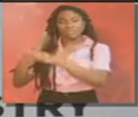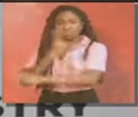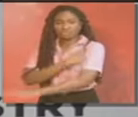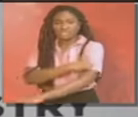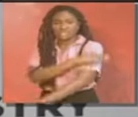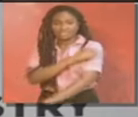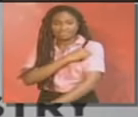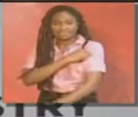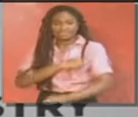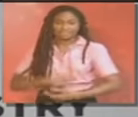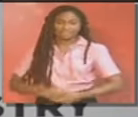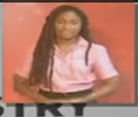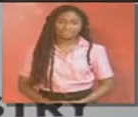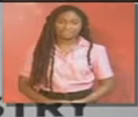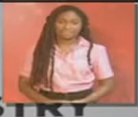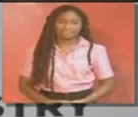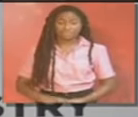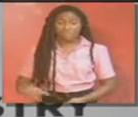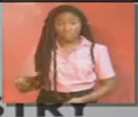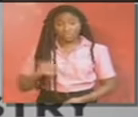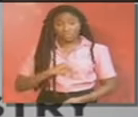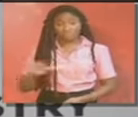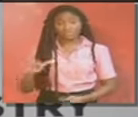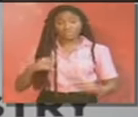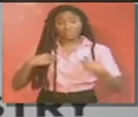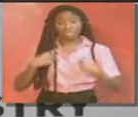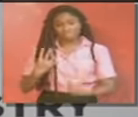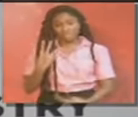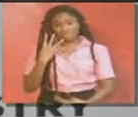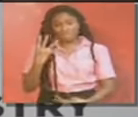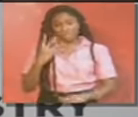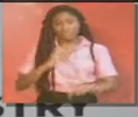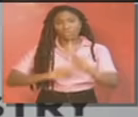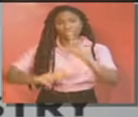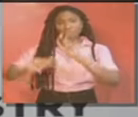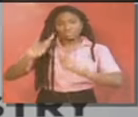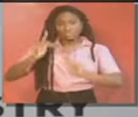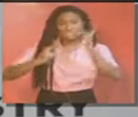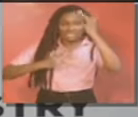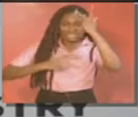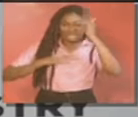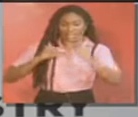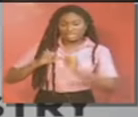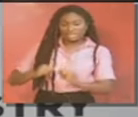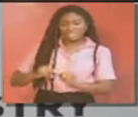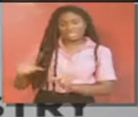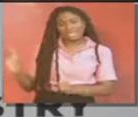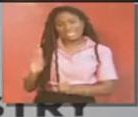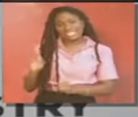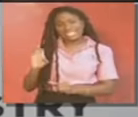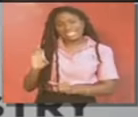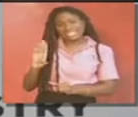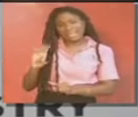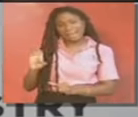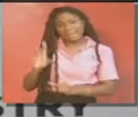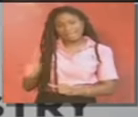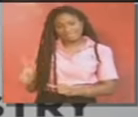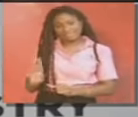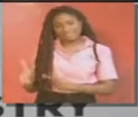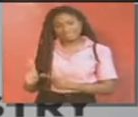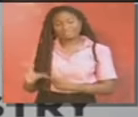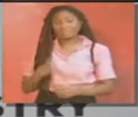Hospital. Additionally, there are 4 confirmed cases at the Debe Academy Step-Down Facility, while